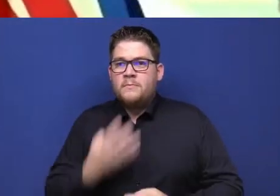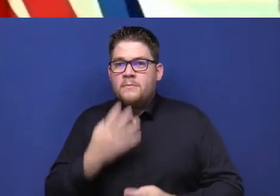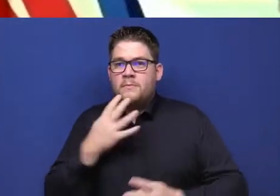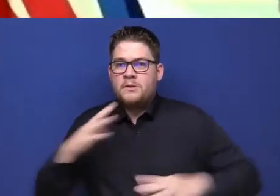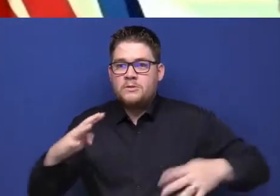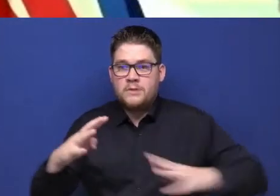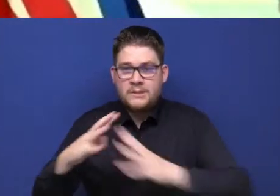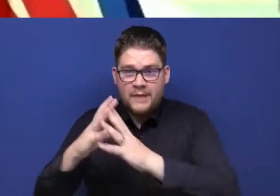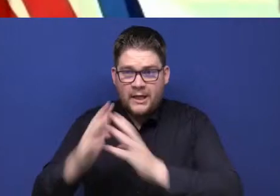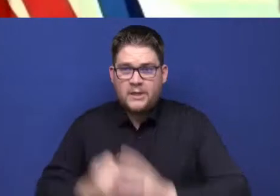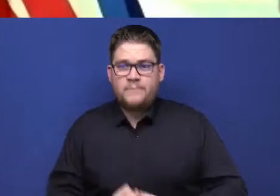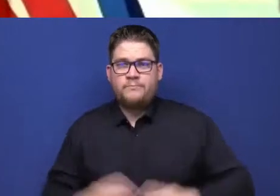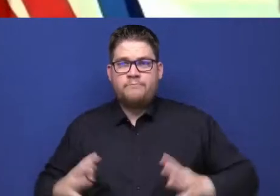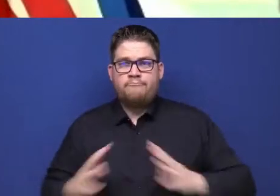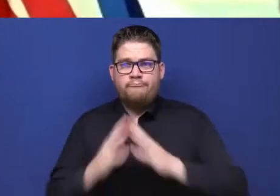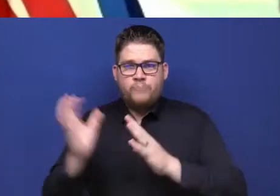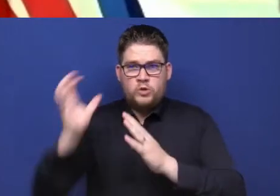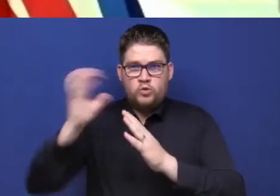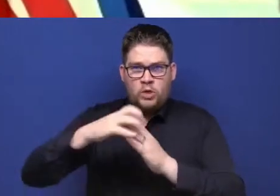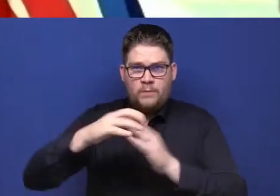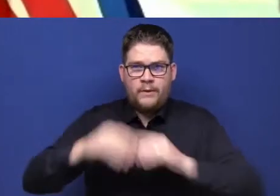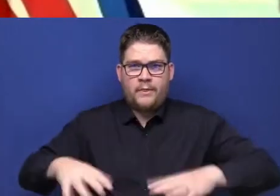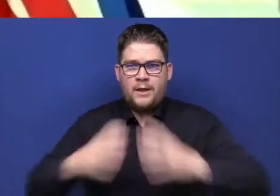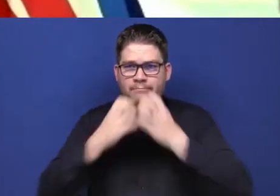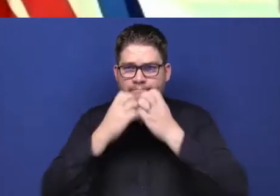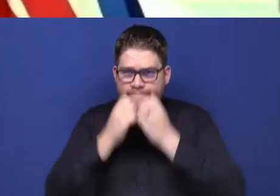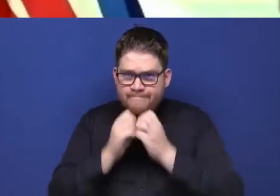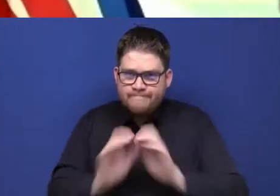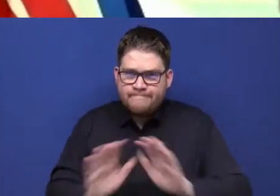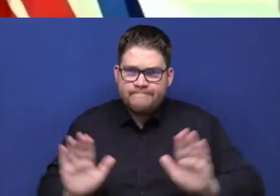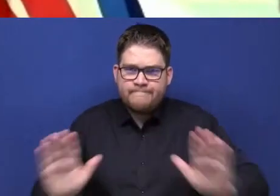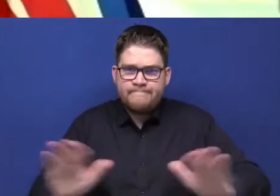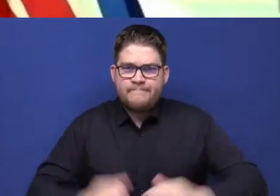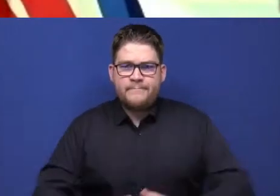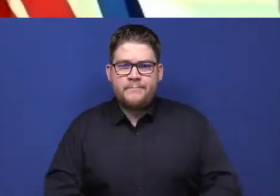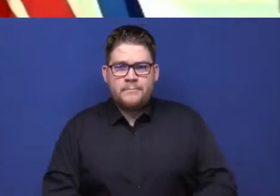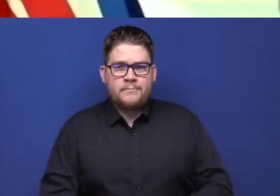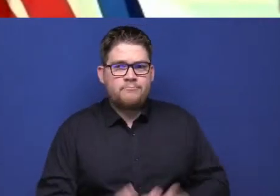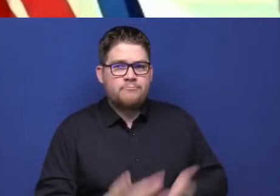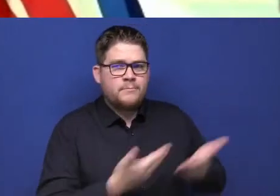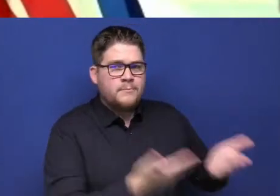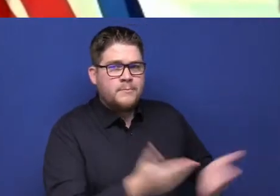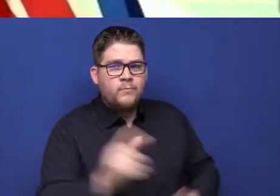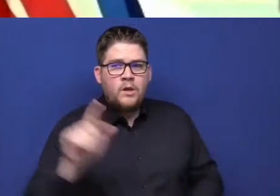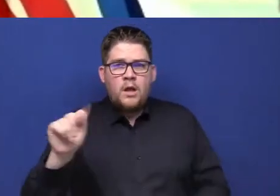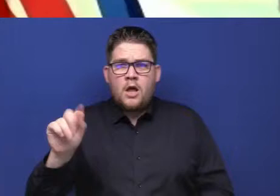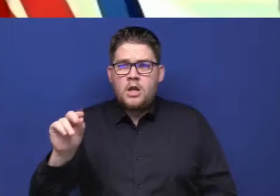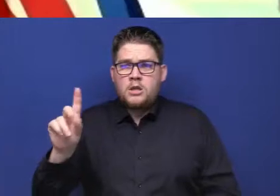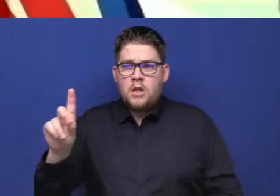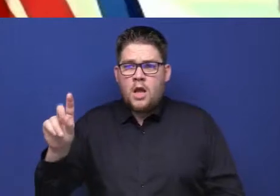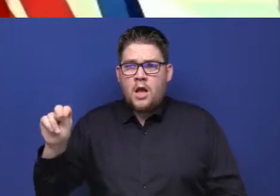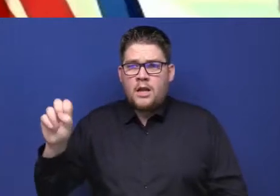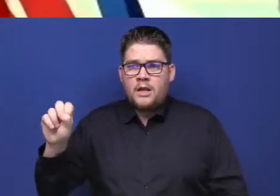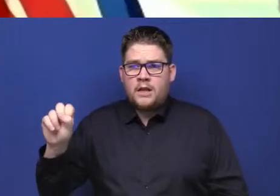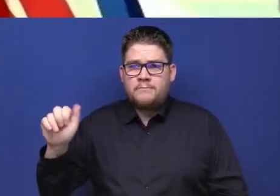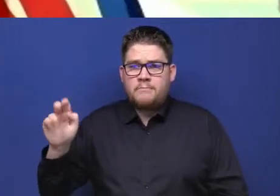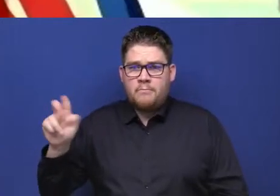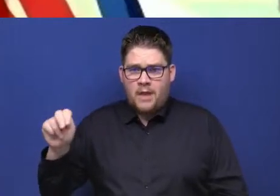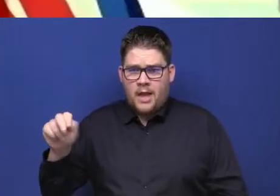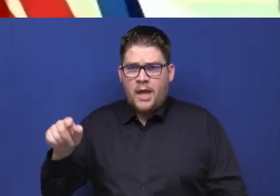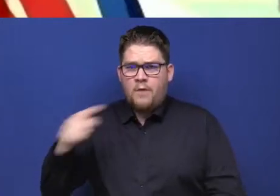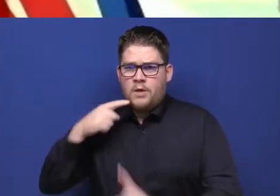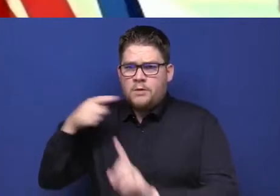joined today by Todd Nessman, Manager of Fire Operations with the BC Wildfire Service, Brendan Ralphs, Director of Response with Emergency Management